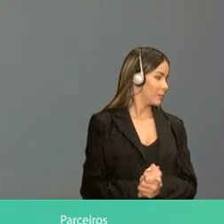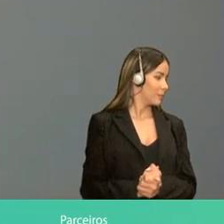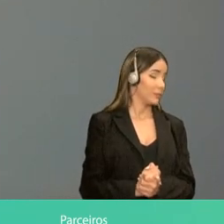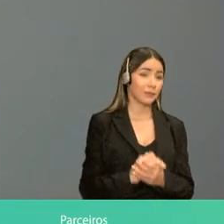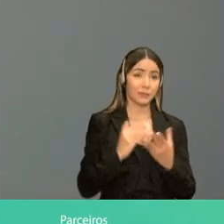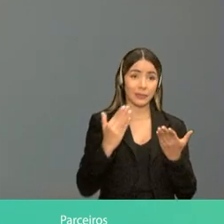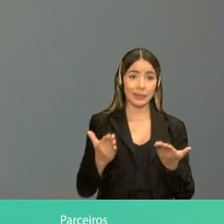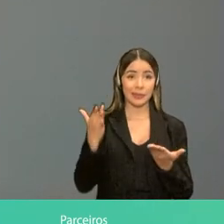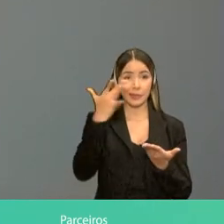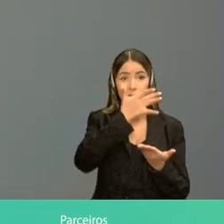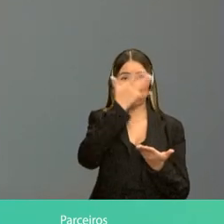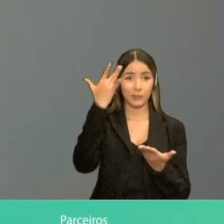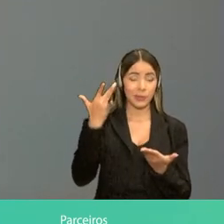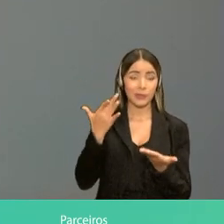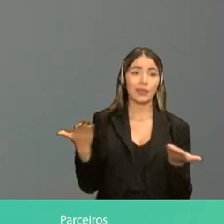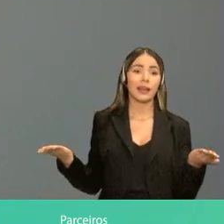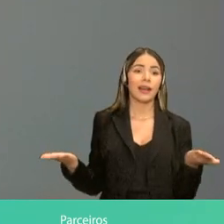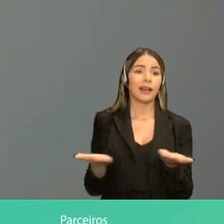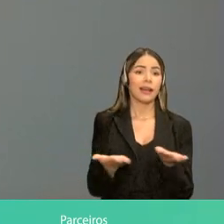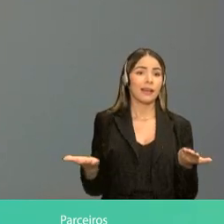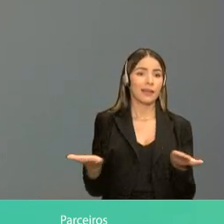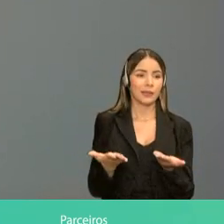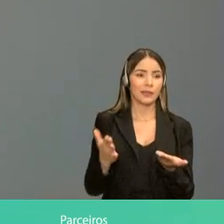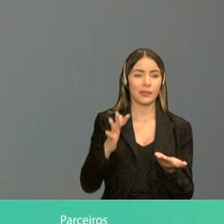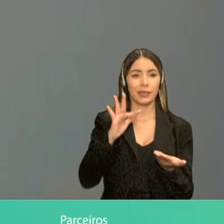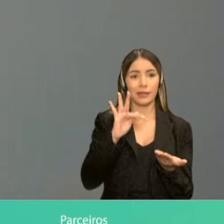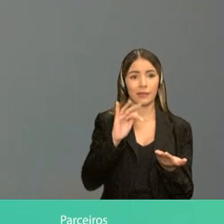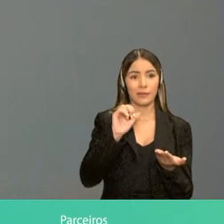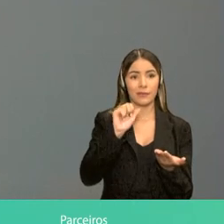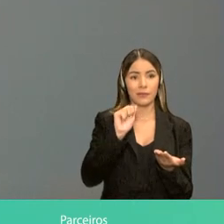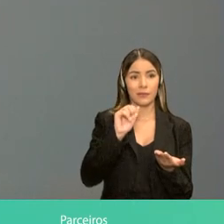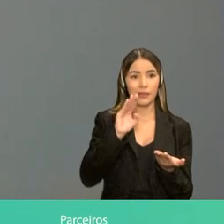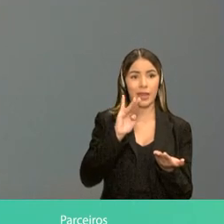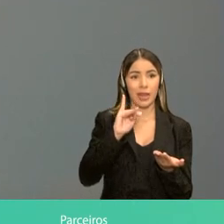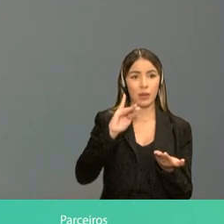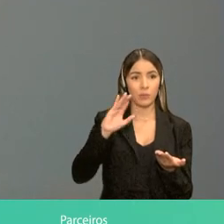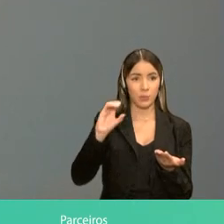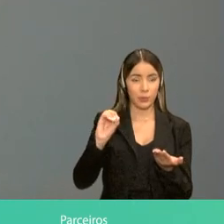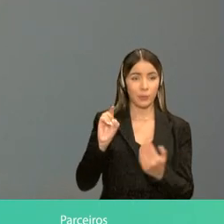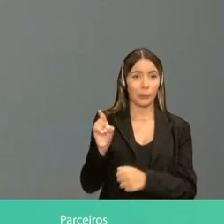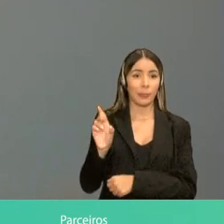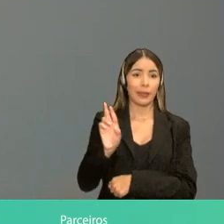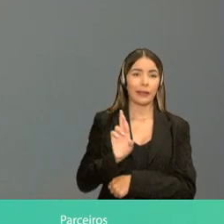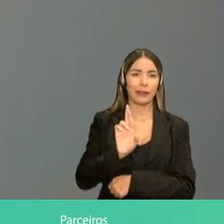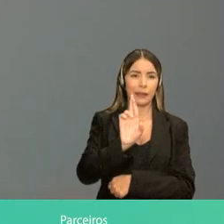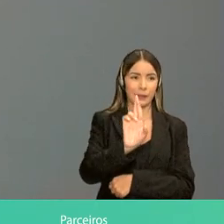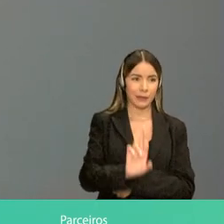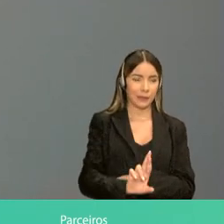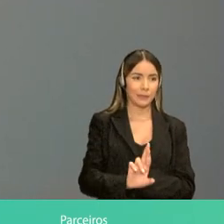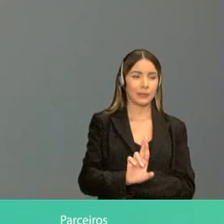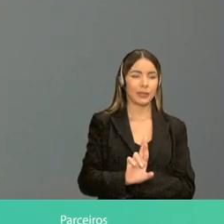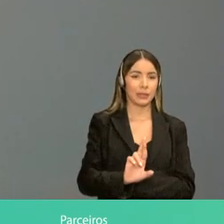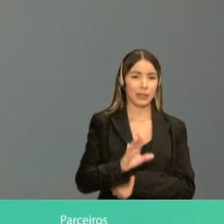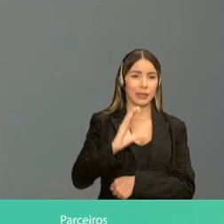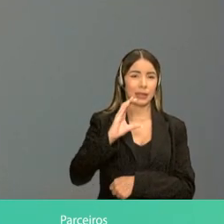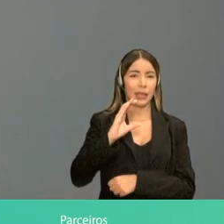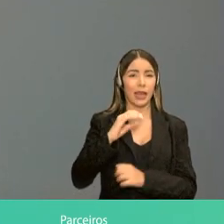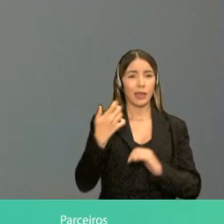return. We'll have now Fabio Cirillo representing Votorantim